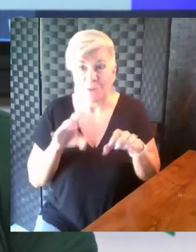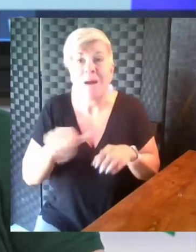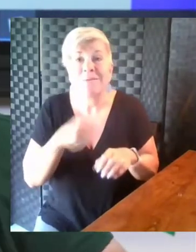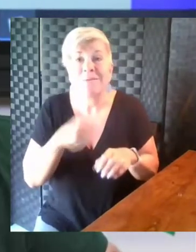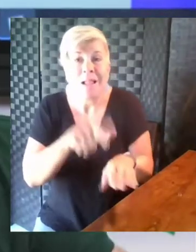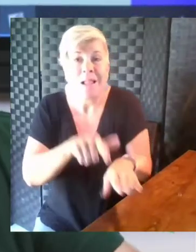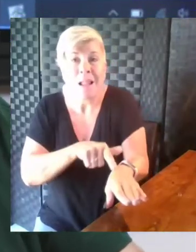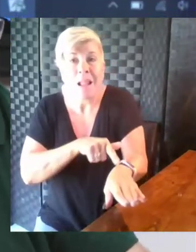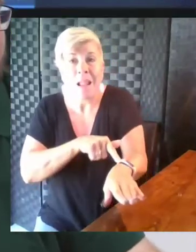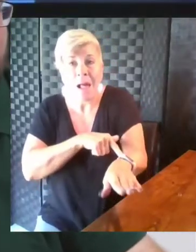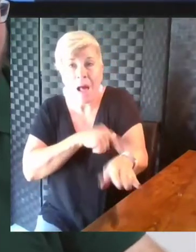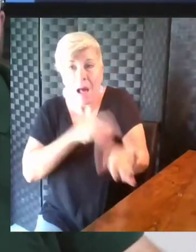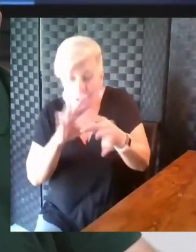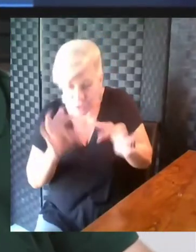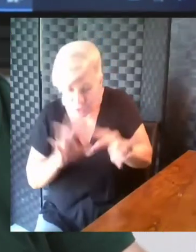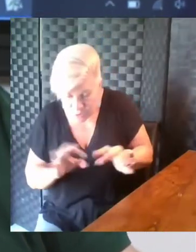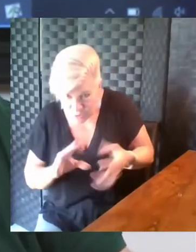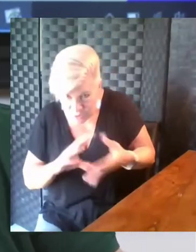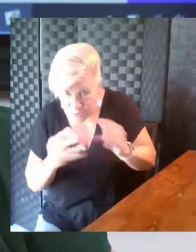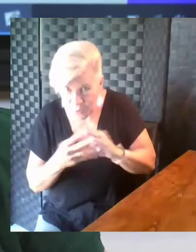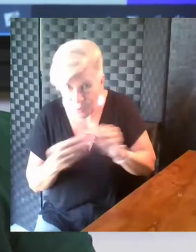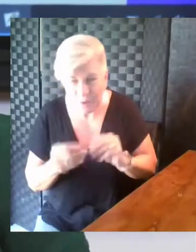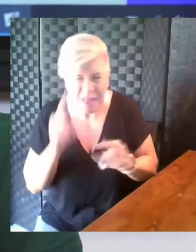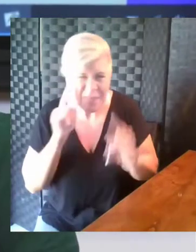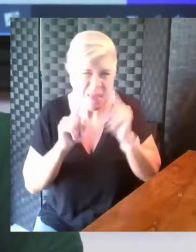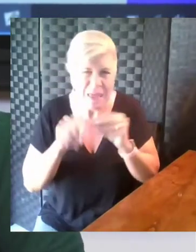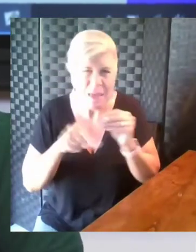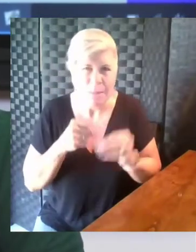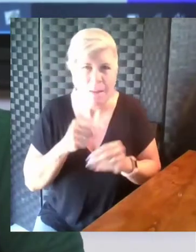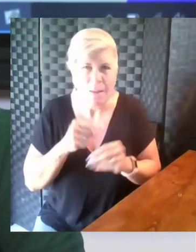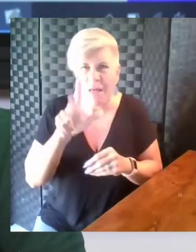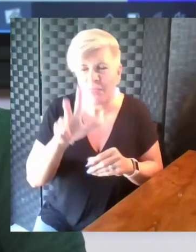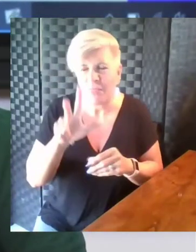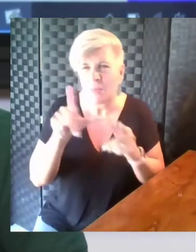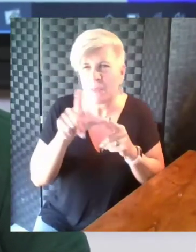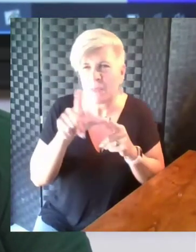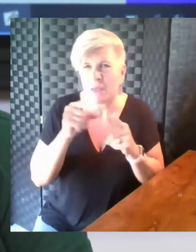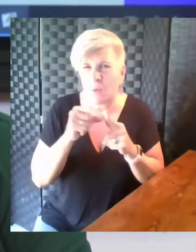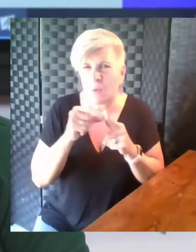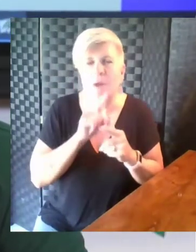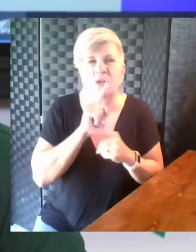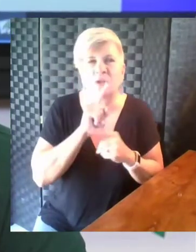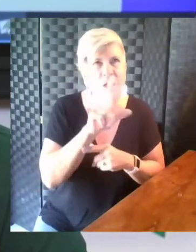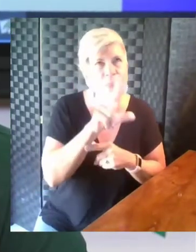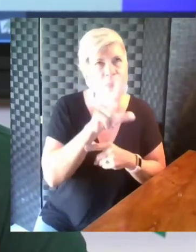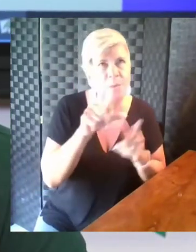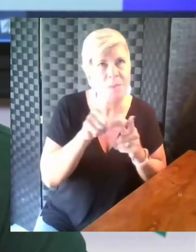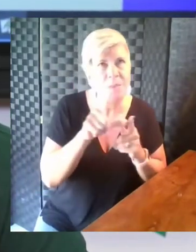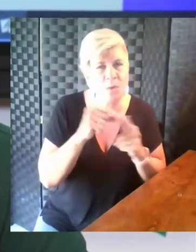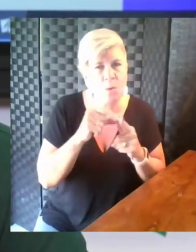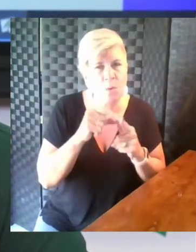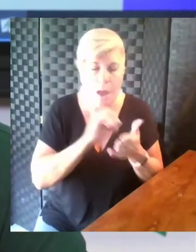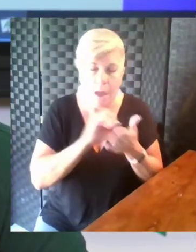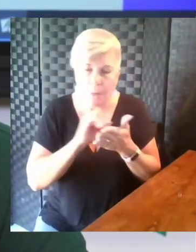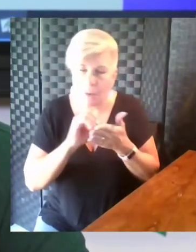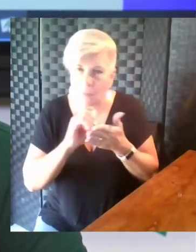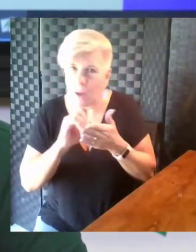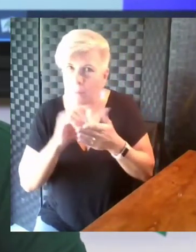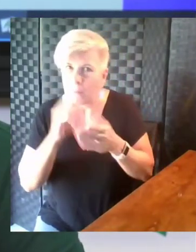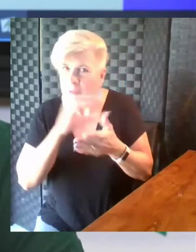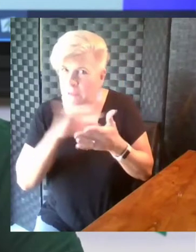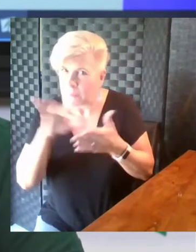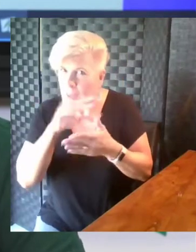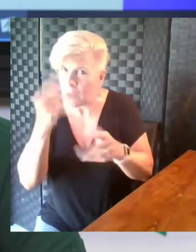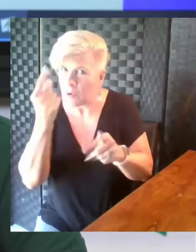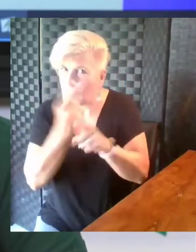stories. And I'm thinking about my 3-letter words. So I'm going to make sure that if it's a 3-letter word, I spell them all correctly. Because at this